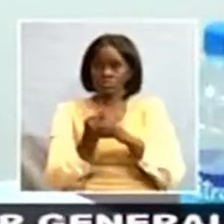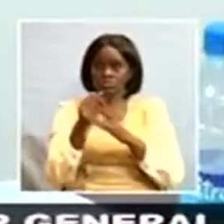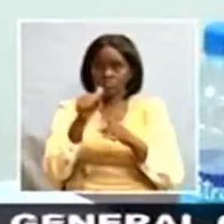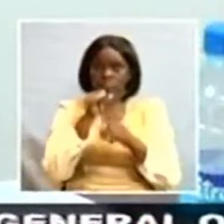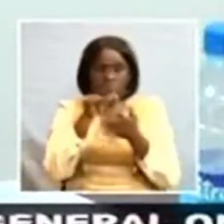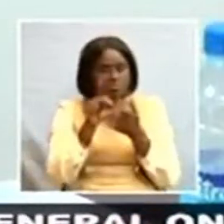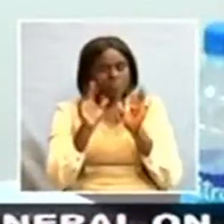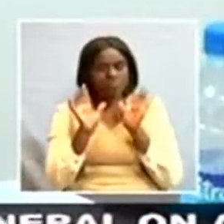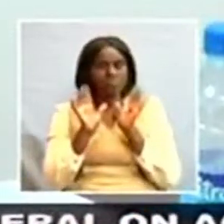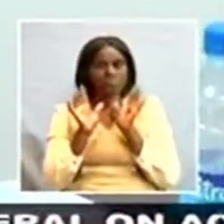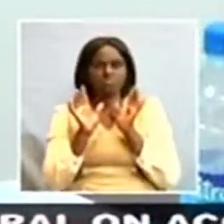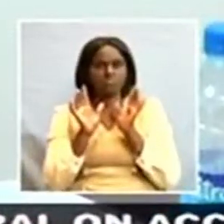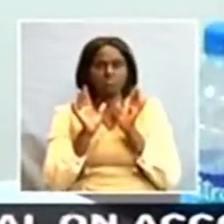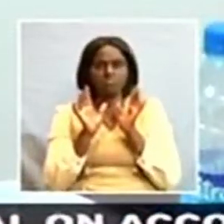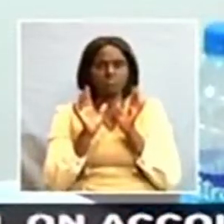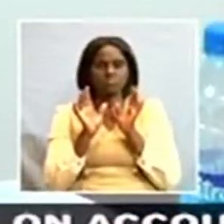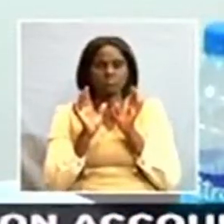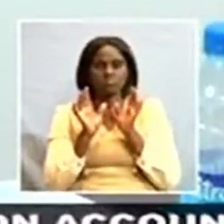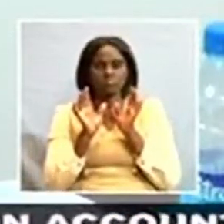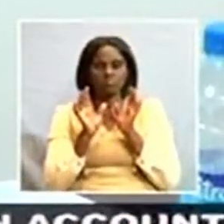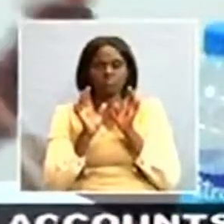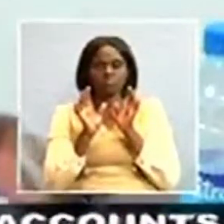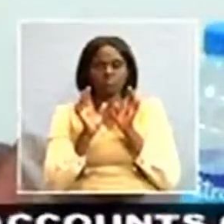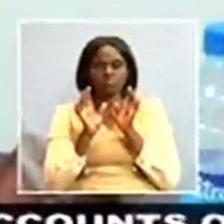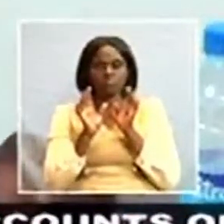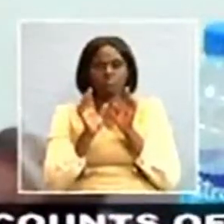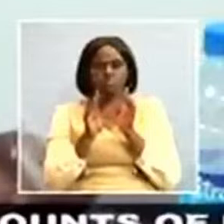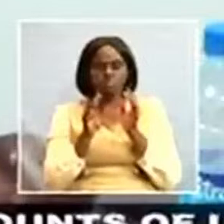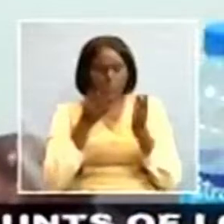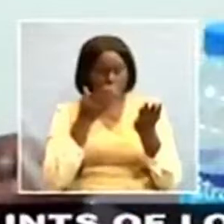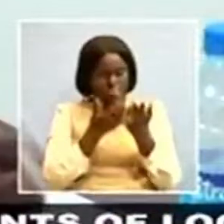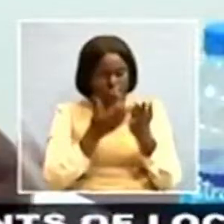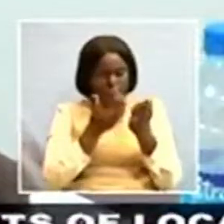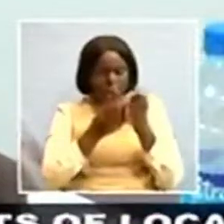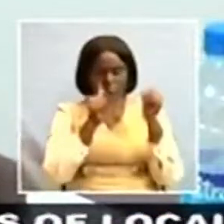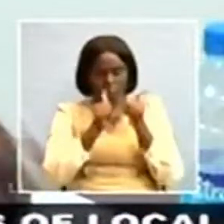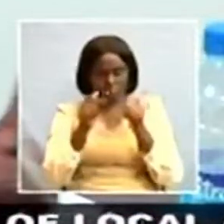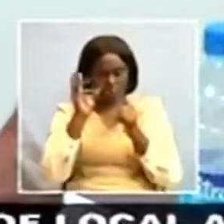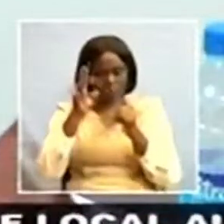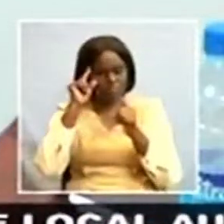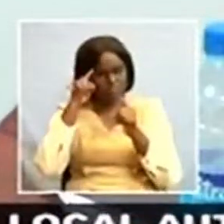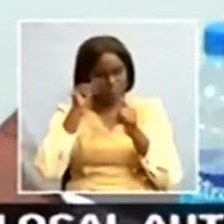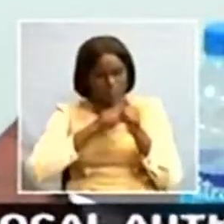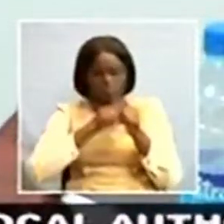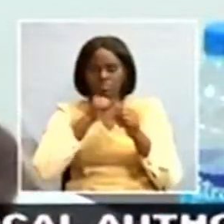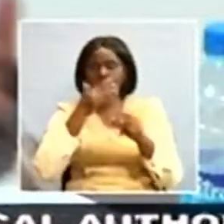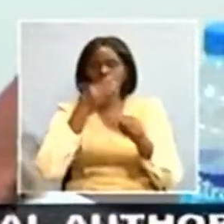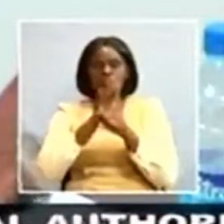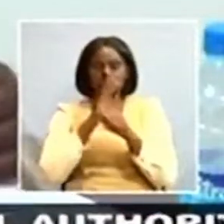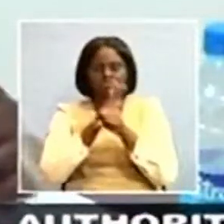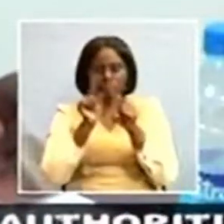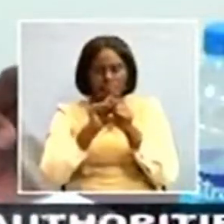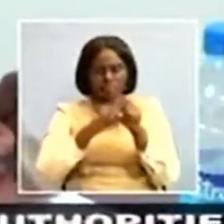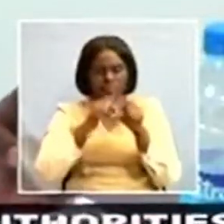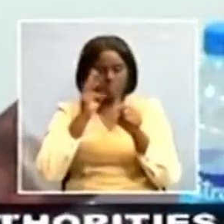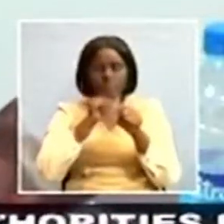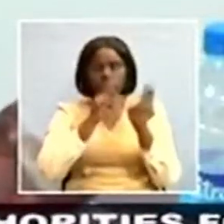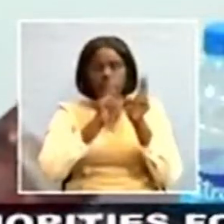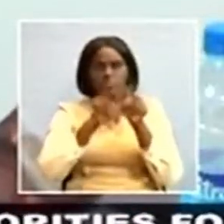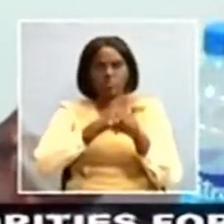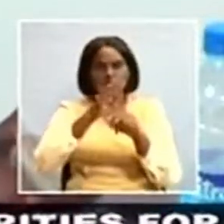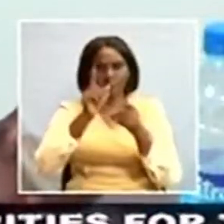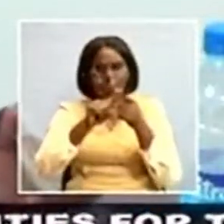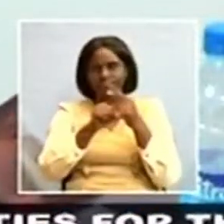pay. The state actors will think that you're not committed and hence will not respond to